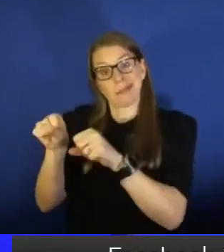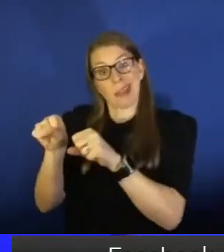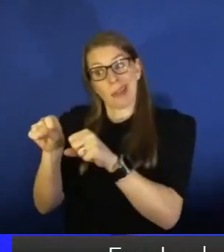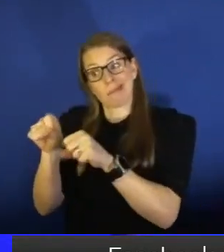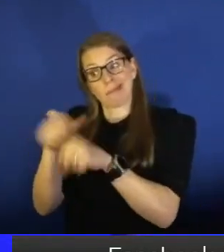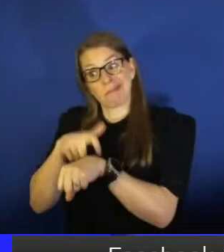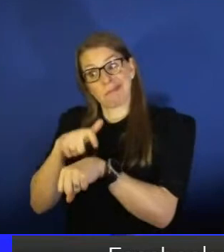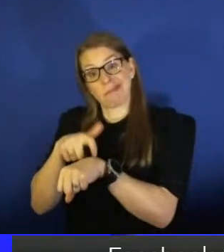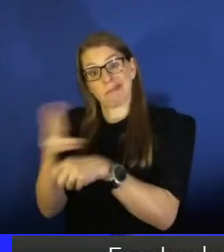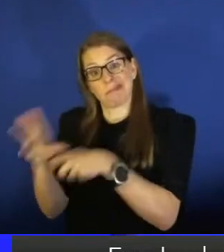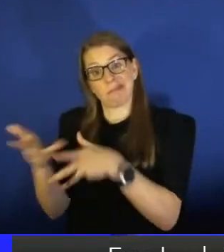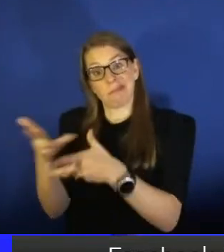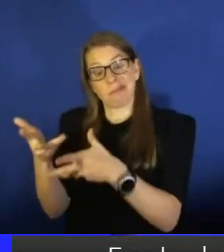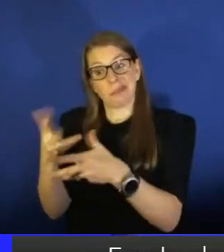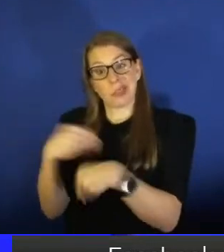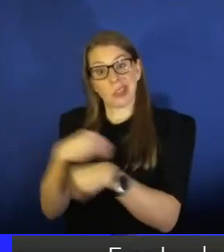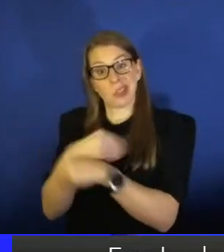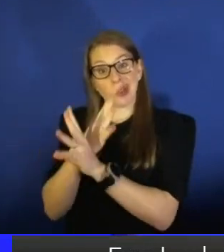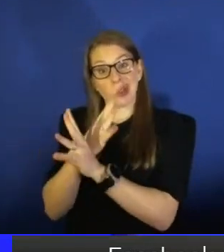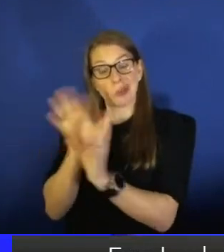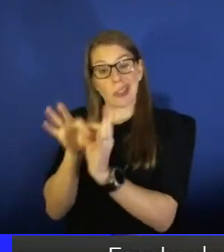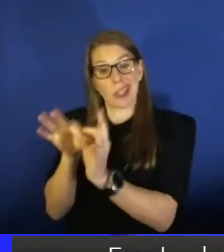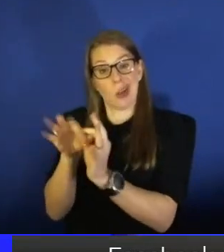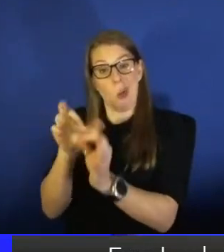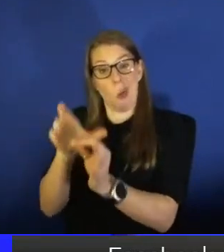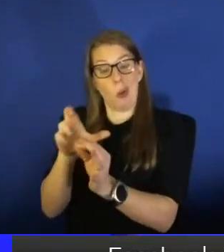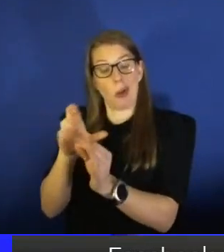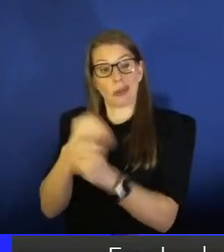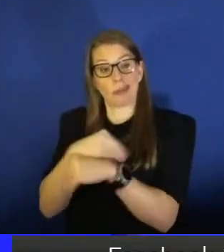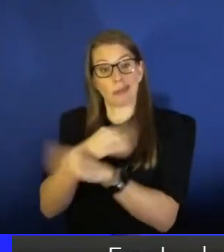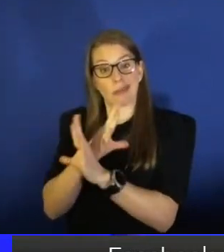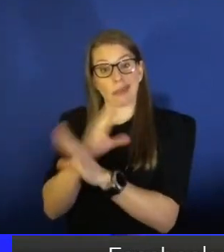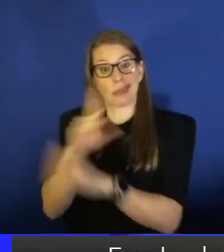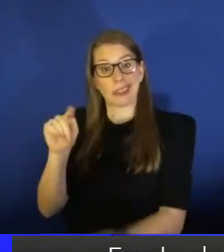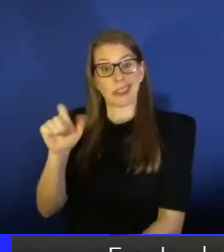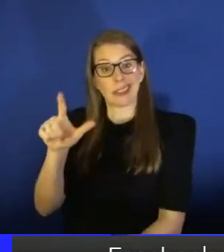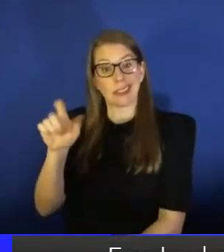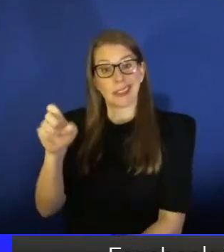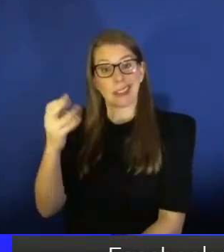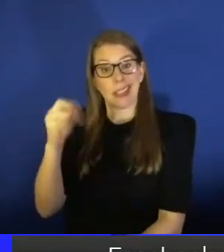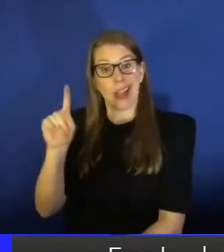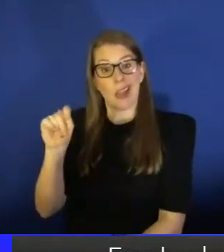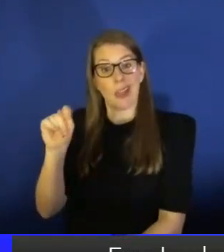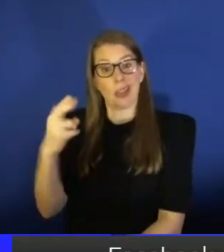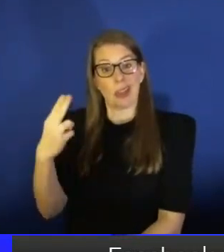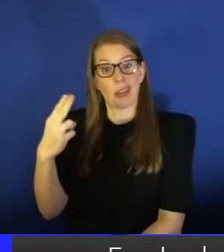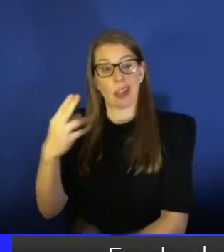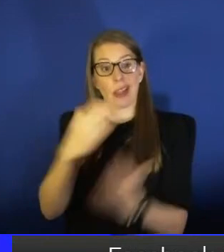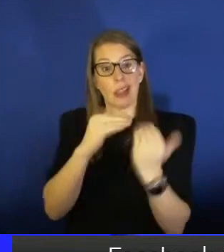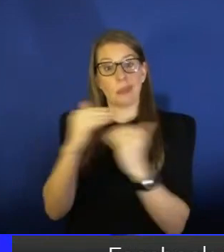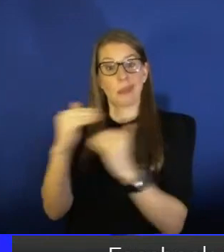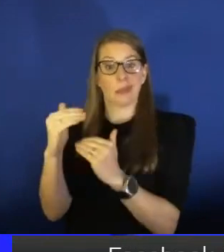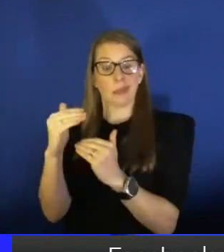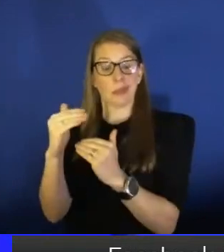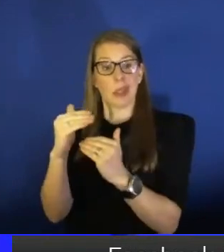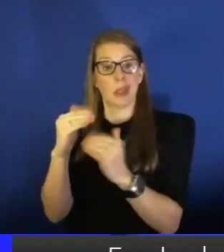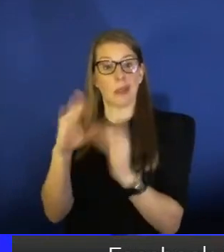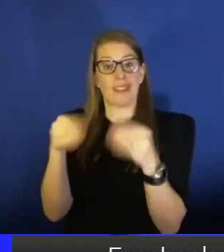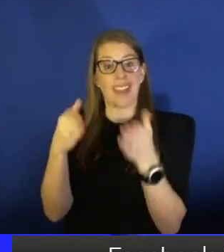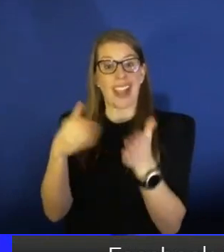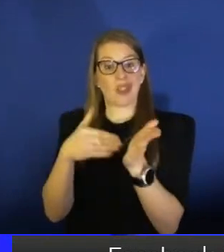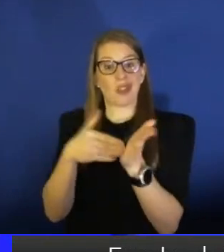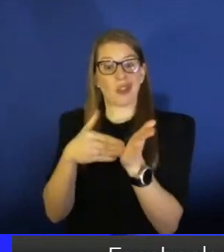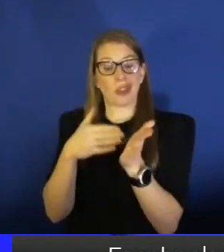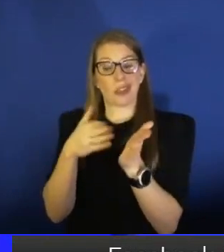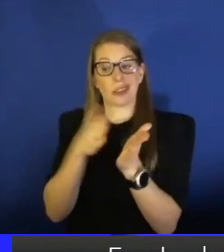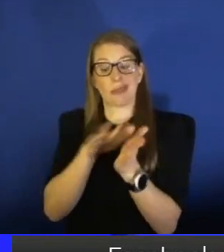the Zoom connection or telehealth connection? When you're limited in the number of providers in some of these rural settings, it probably doesn't